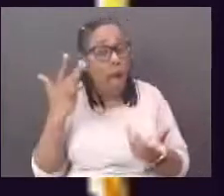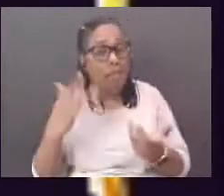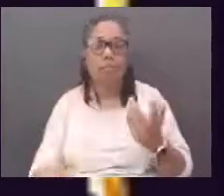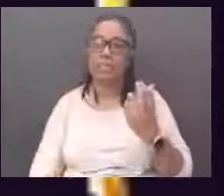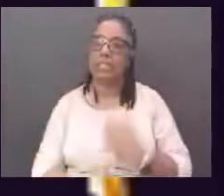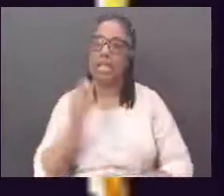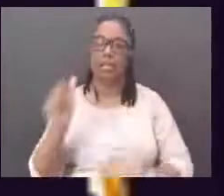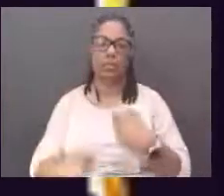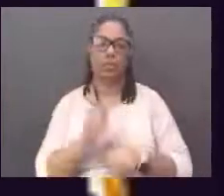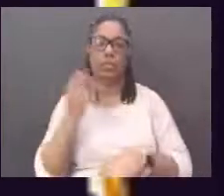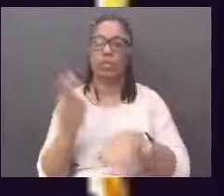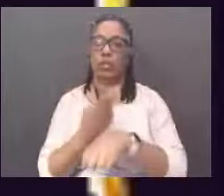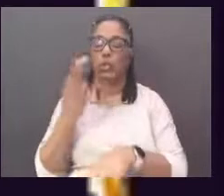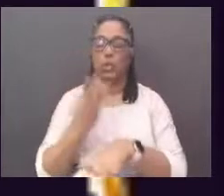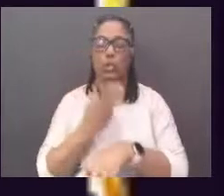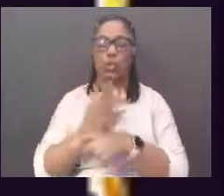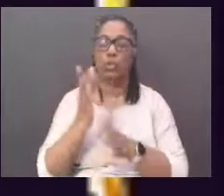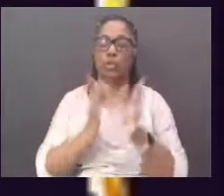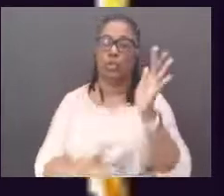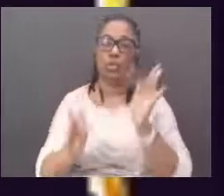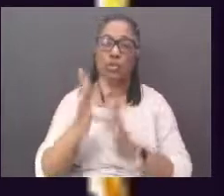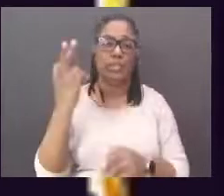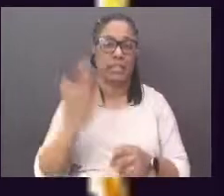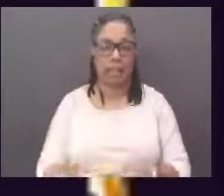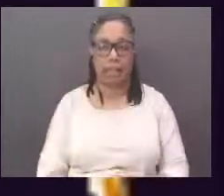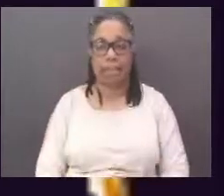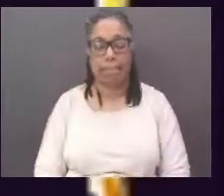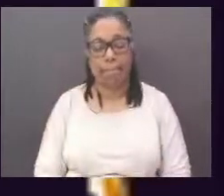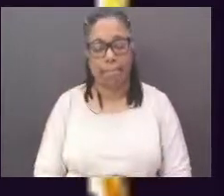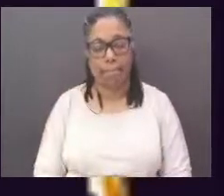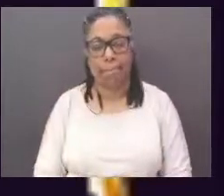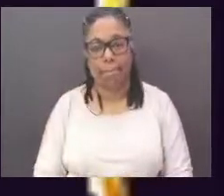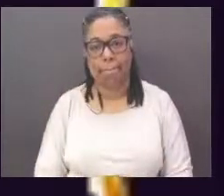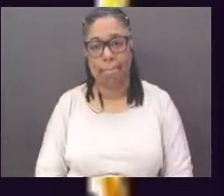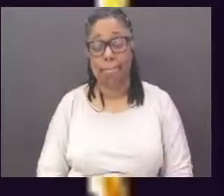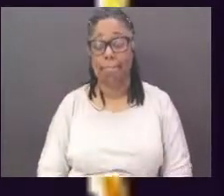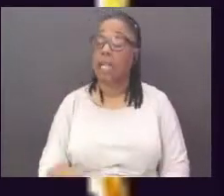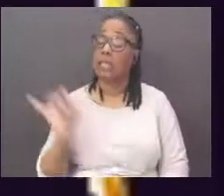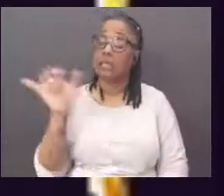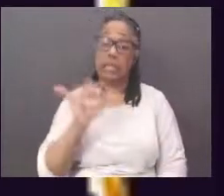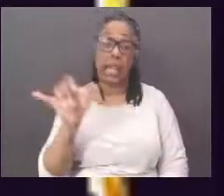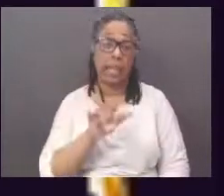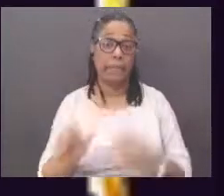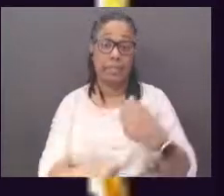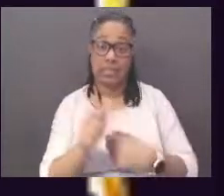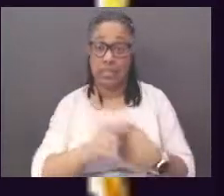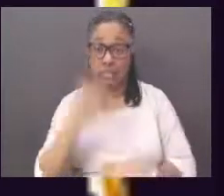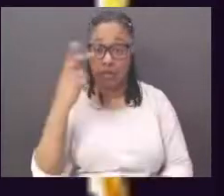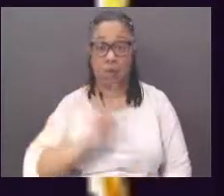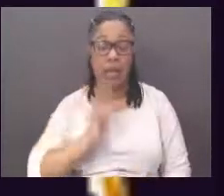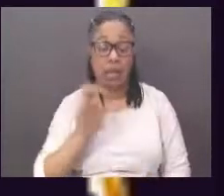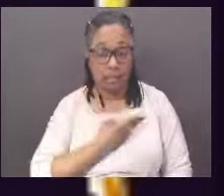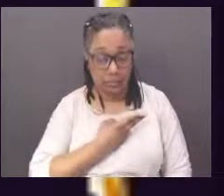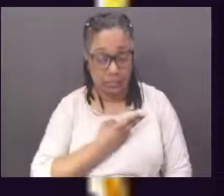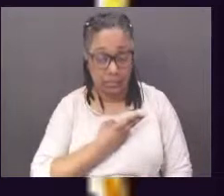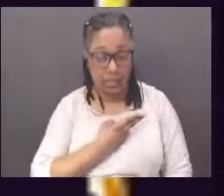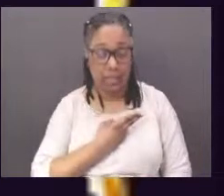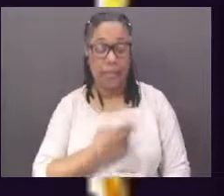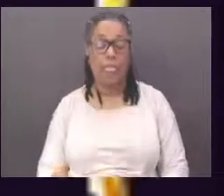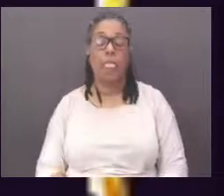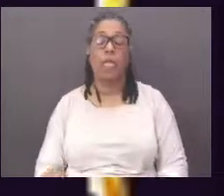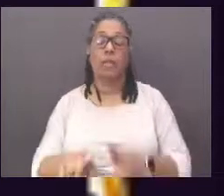lightly. And you know what? It is likewise dangerous for us to take spiritual warfare